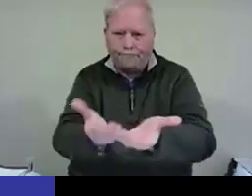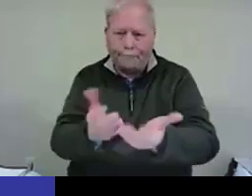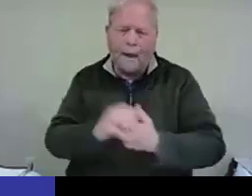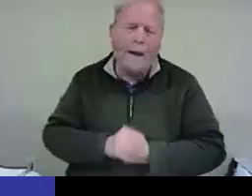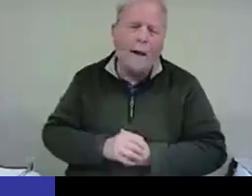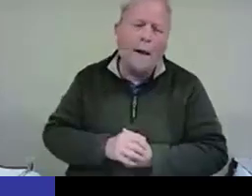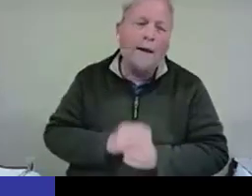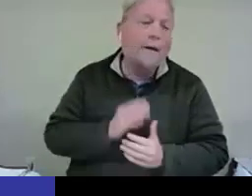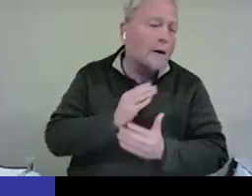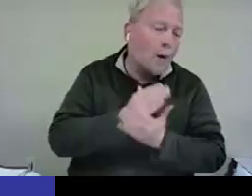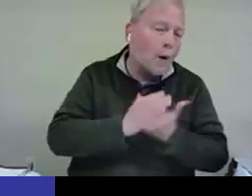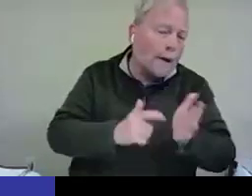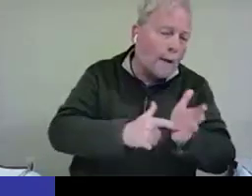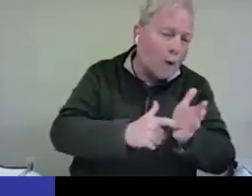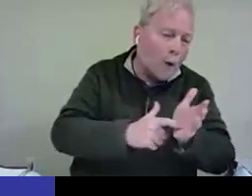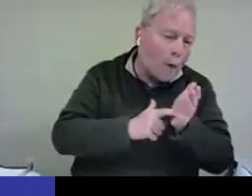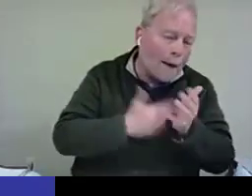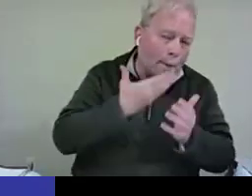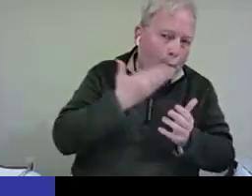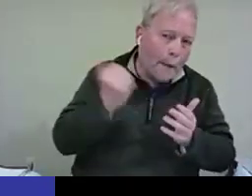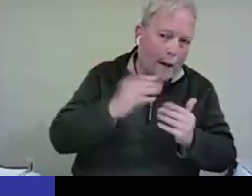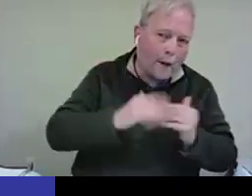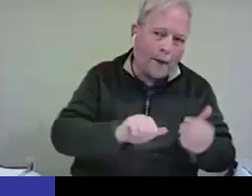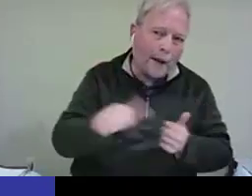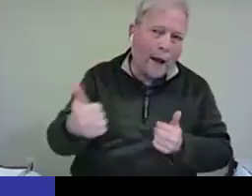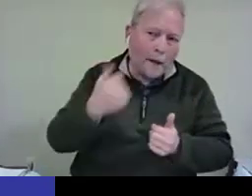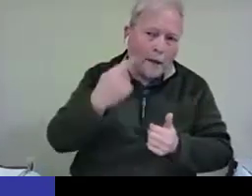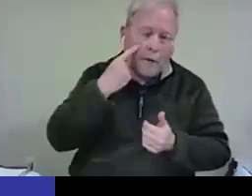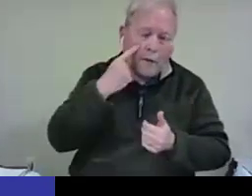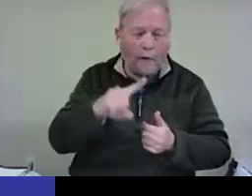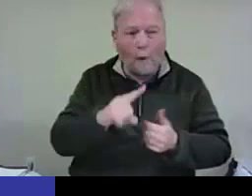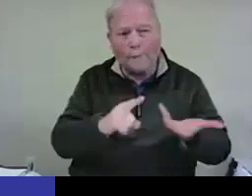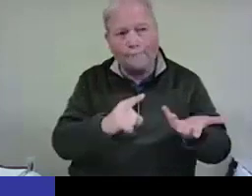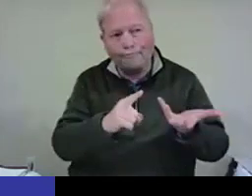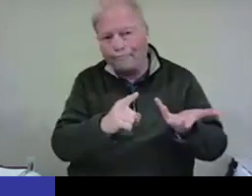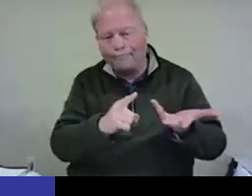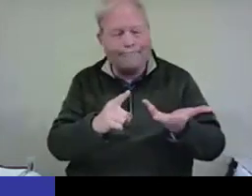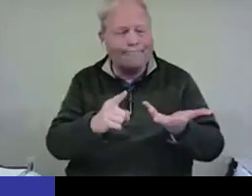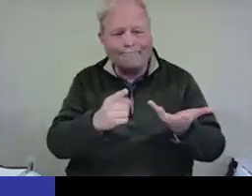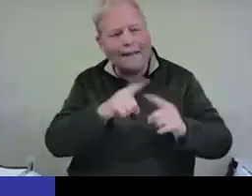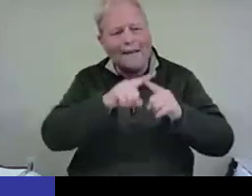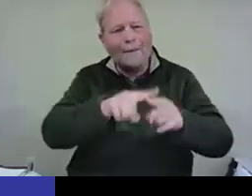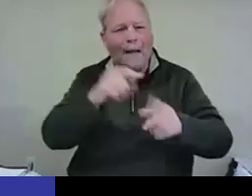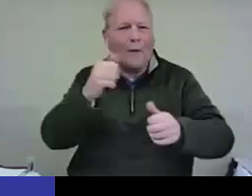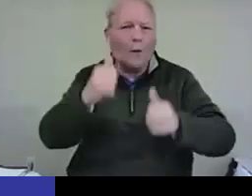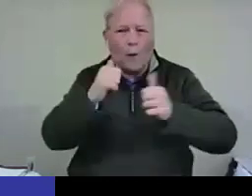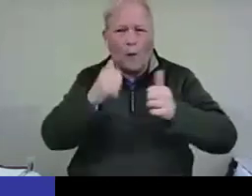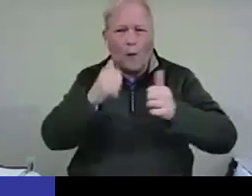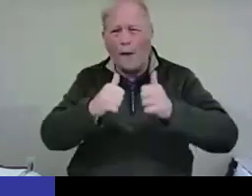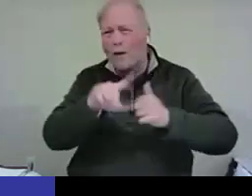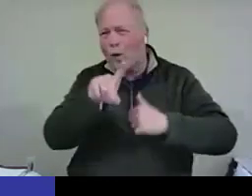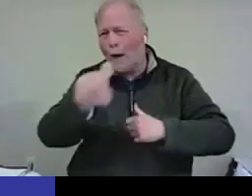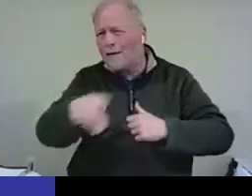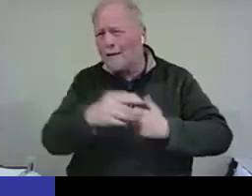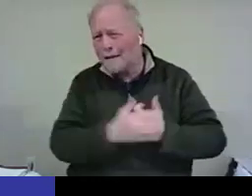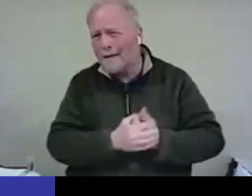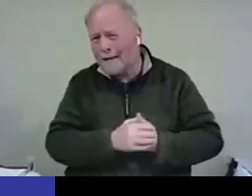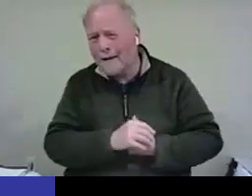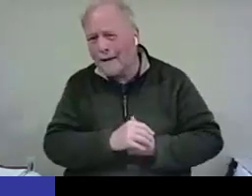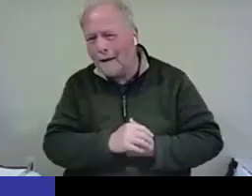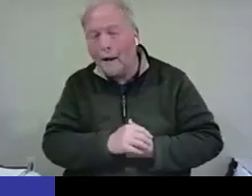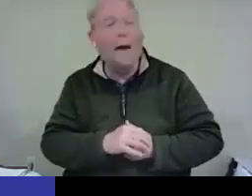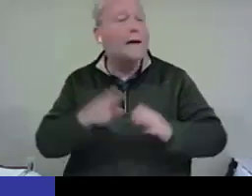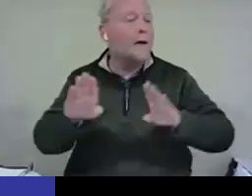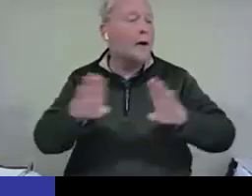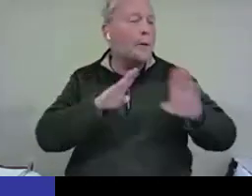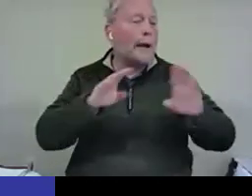going to be better tools for answering certain educationally relevant questions than others. So behavior rating scales and interviews, they'll probably